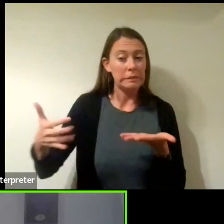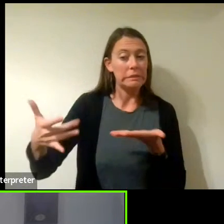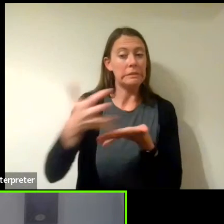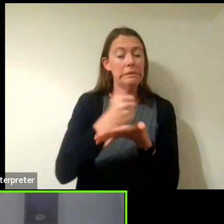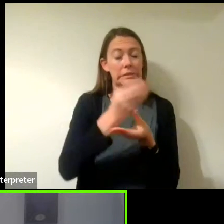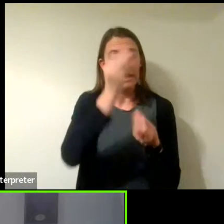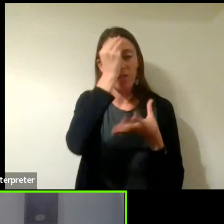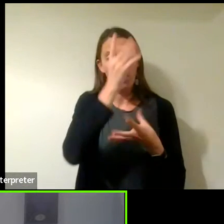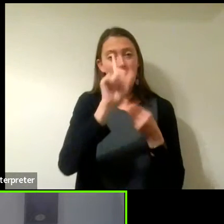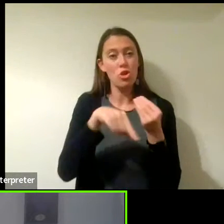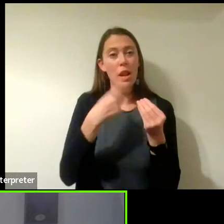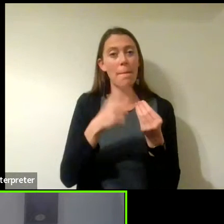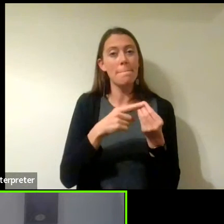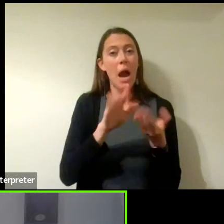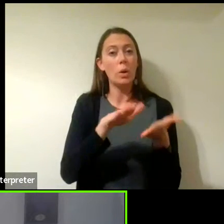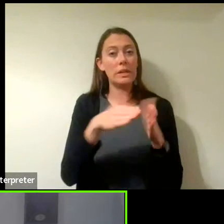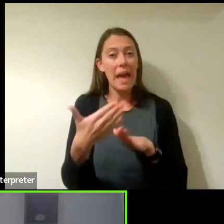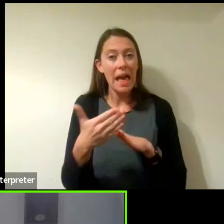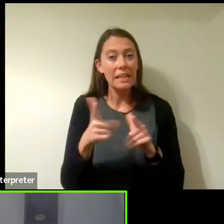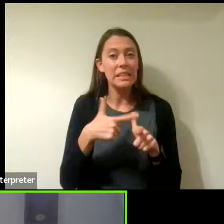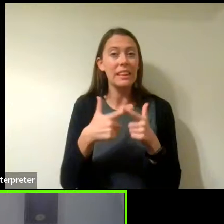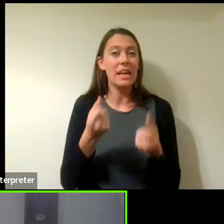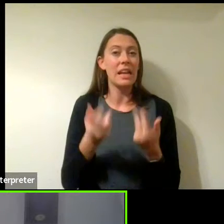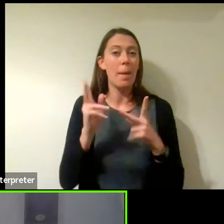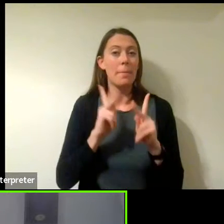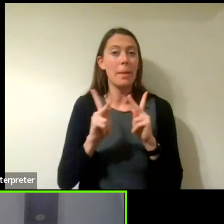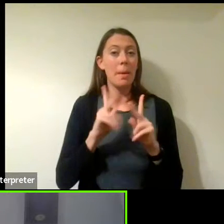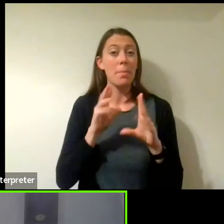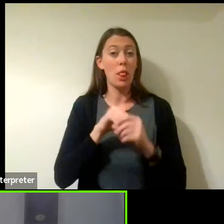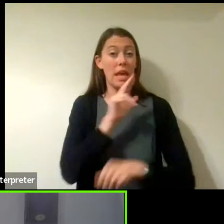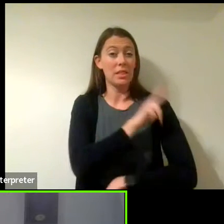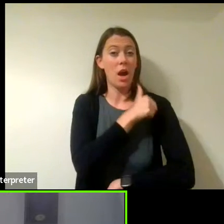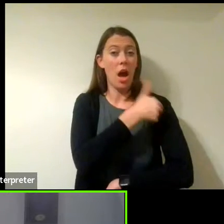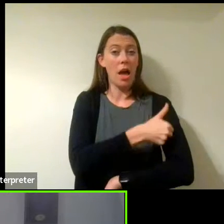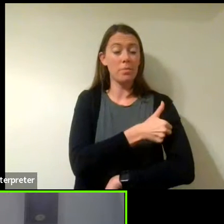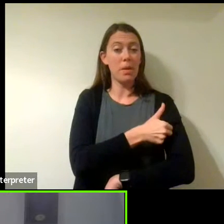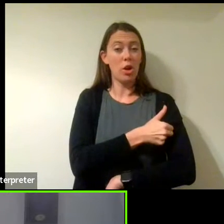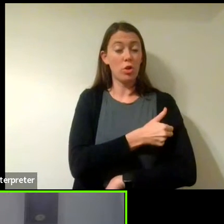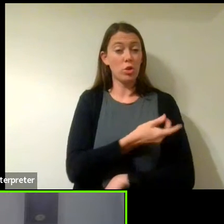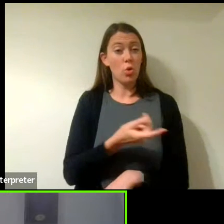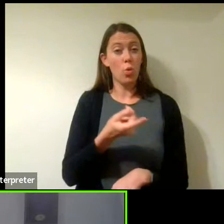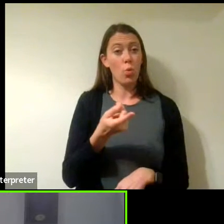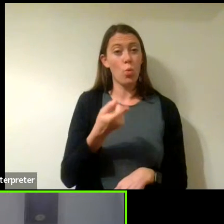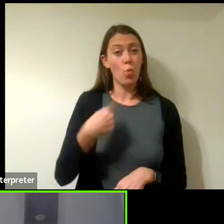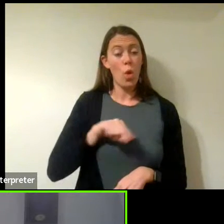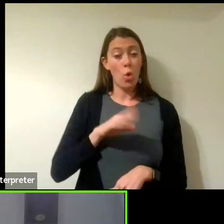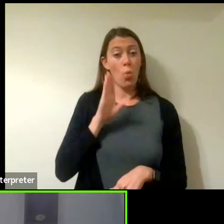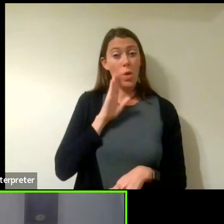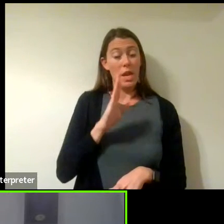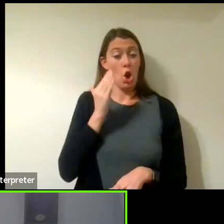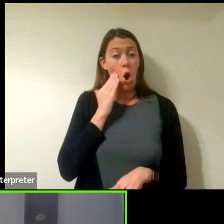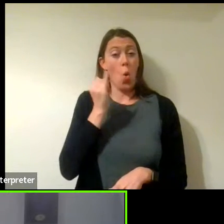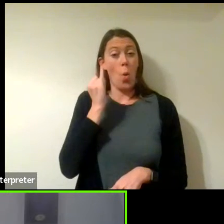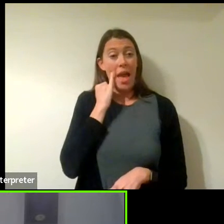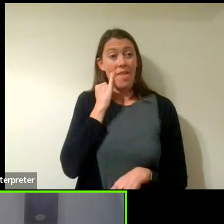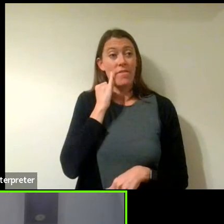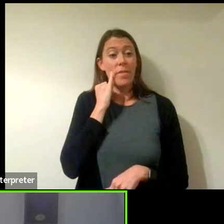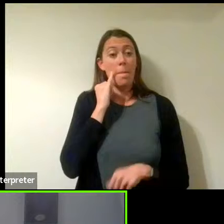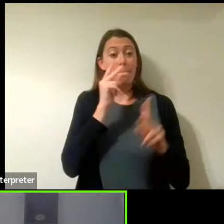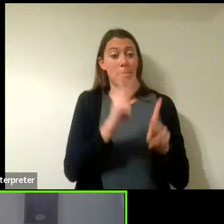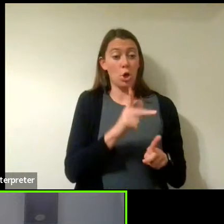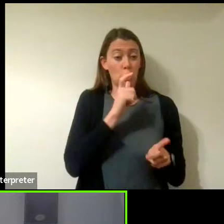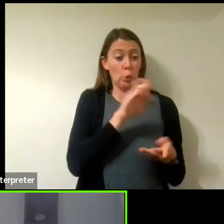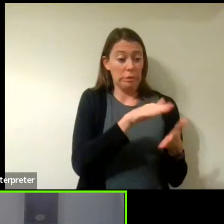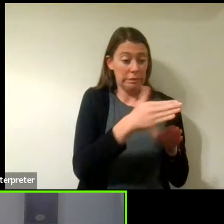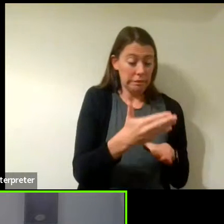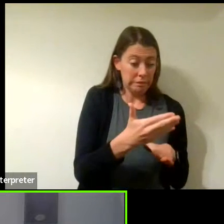county and hospitalizations. Are we going to be able to find out if those folks received treatment? Because I think that